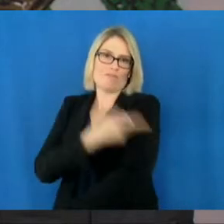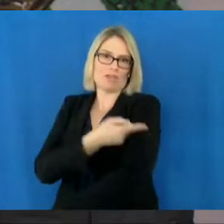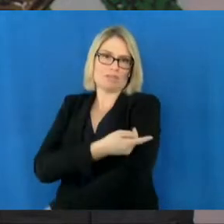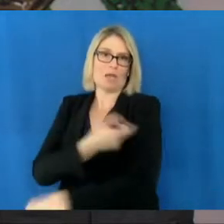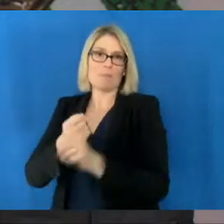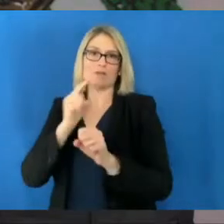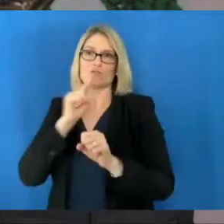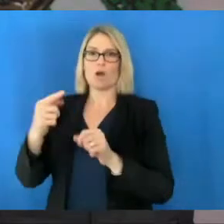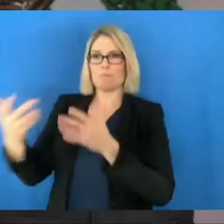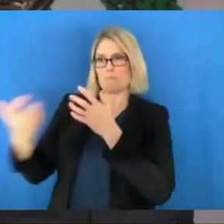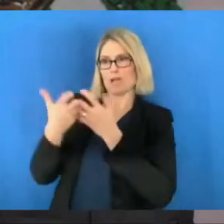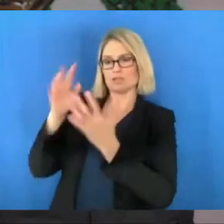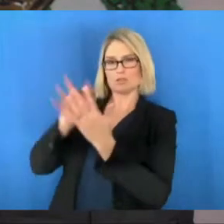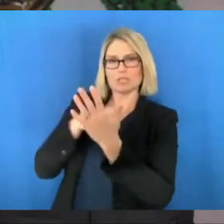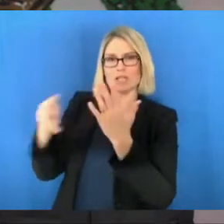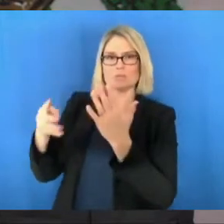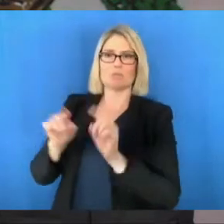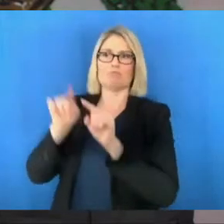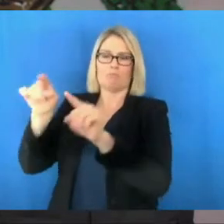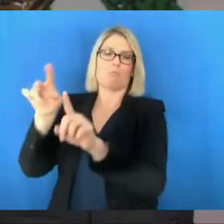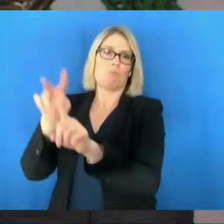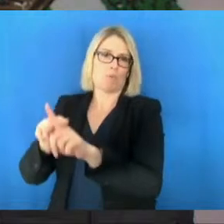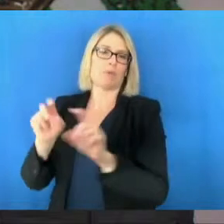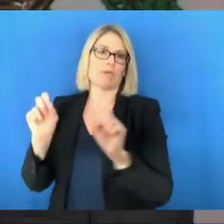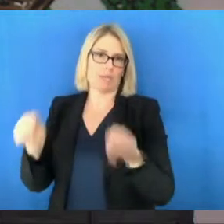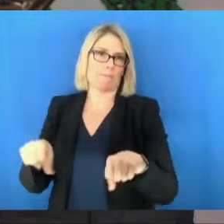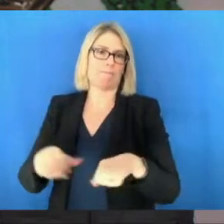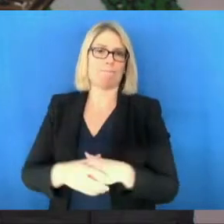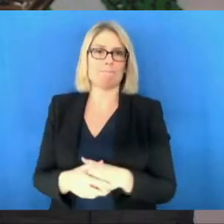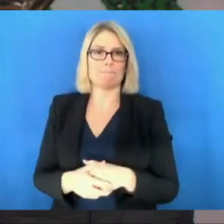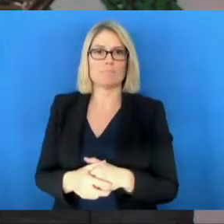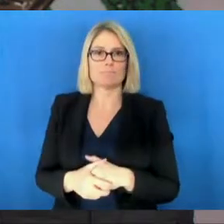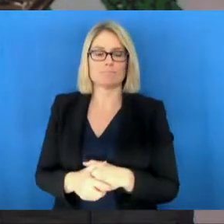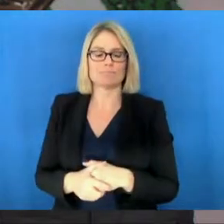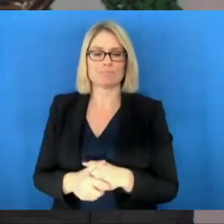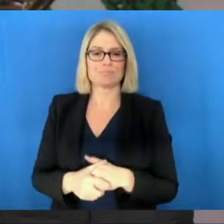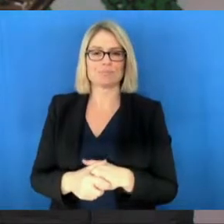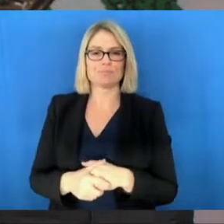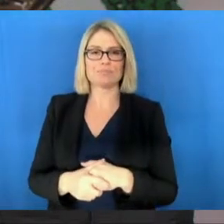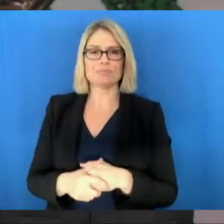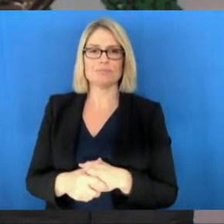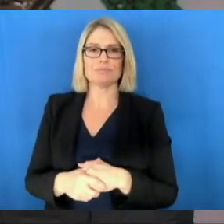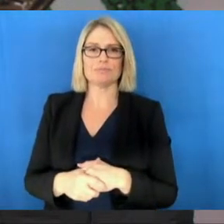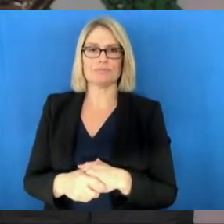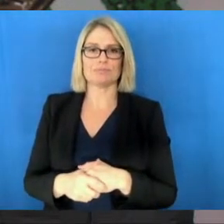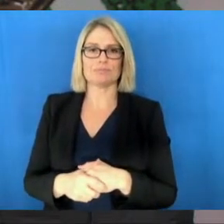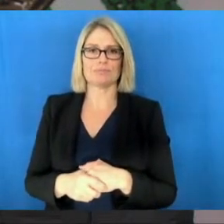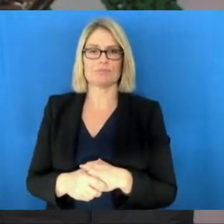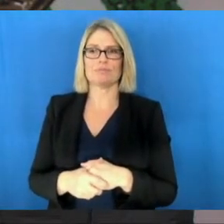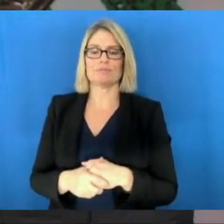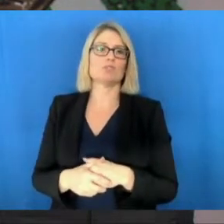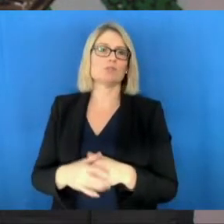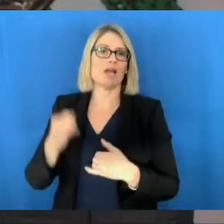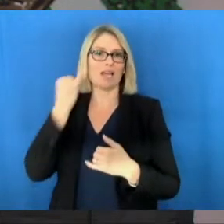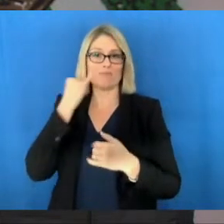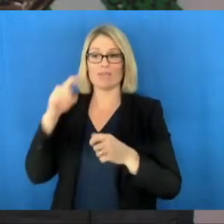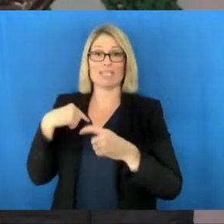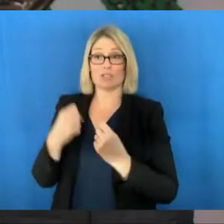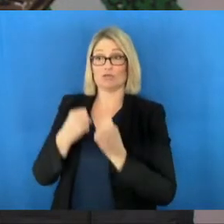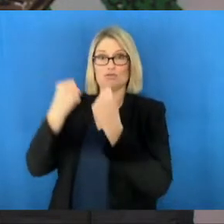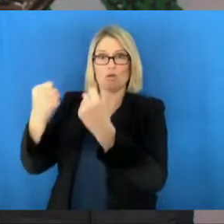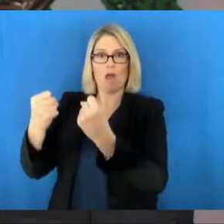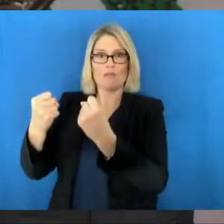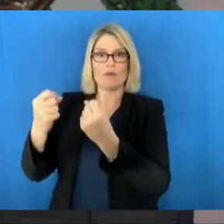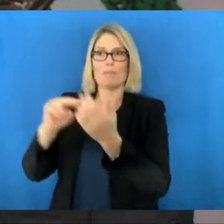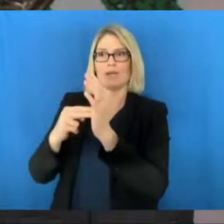arrangements for their appointment times are going to work with their ability for transportation or other issues that they may have.